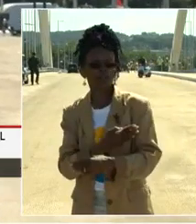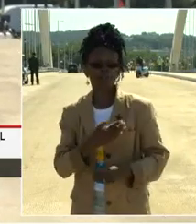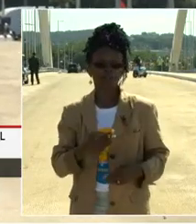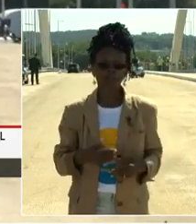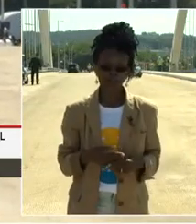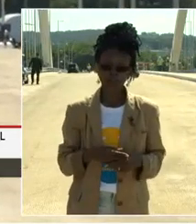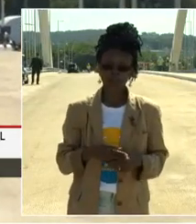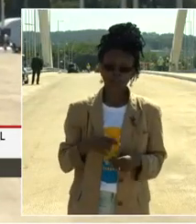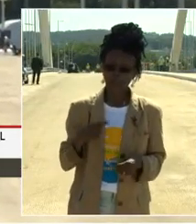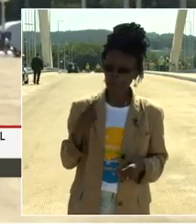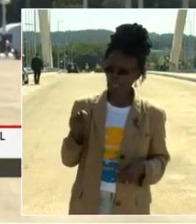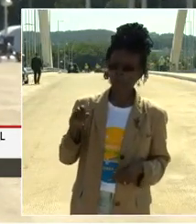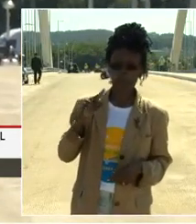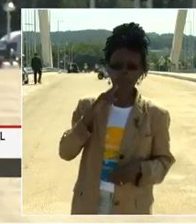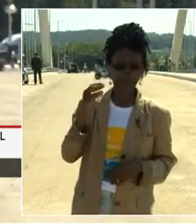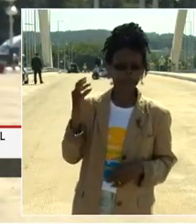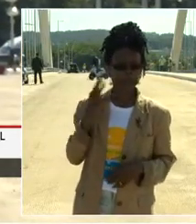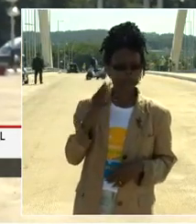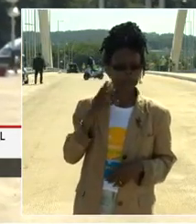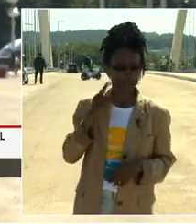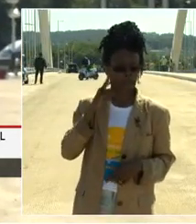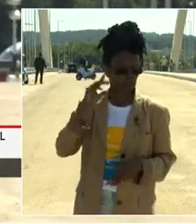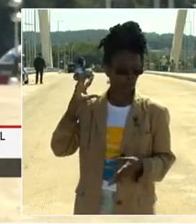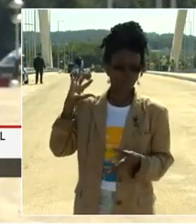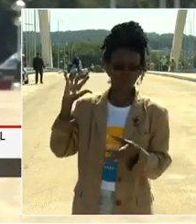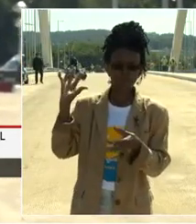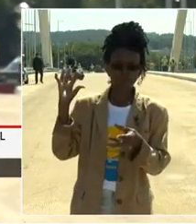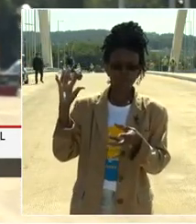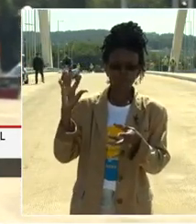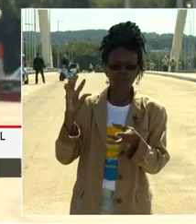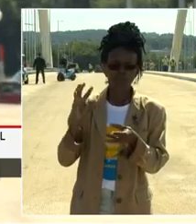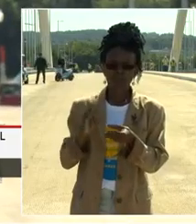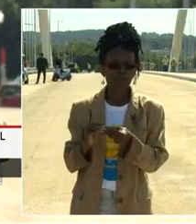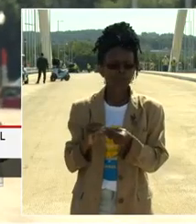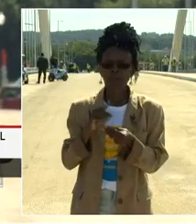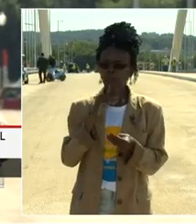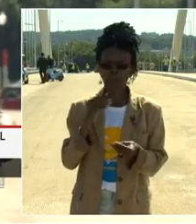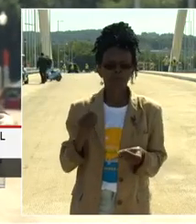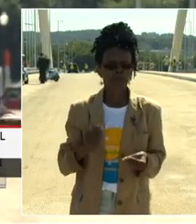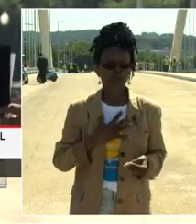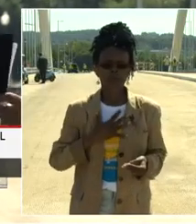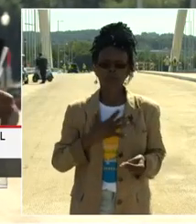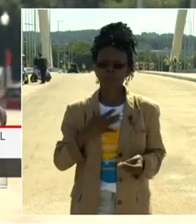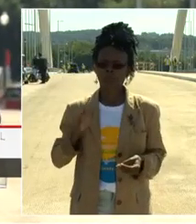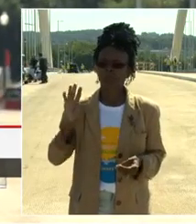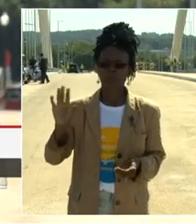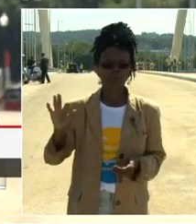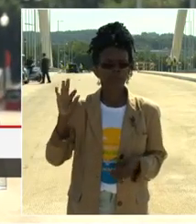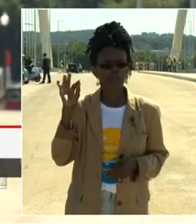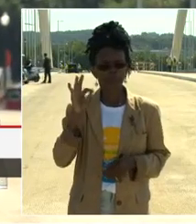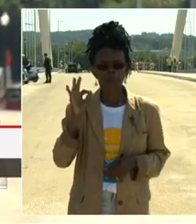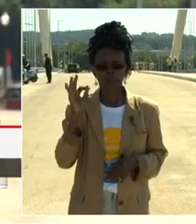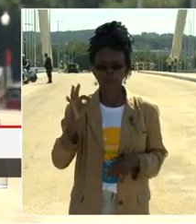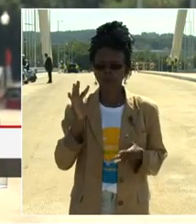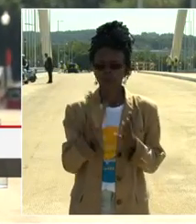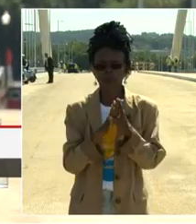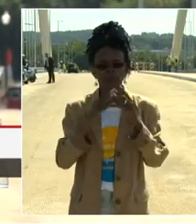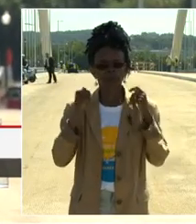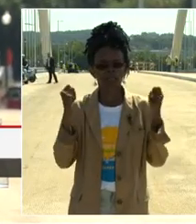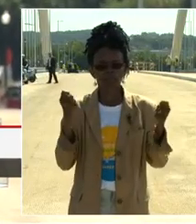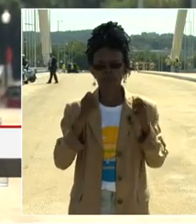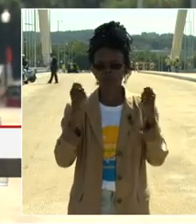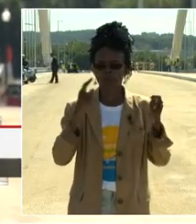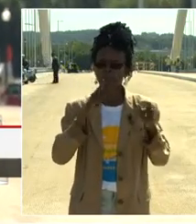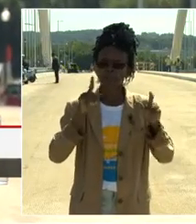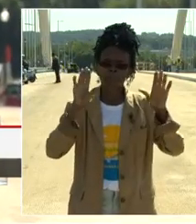I imagine a speech that Frederick Douglass would have given, celebrating a